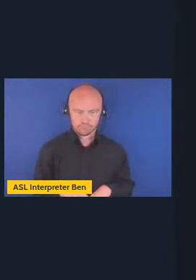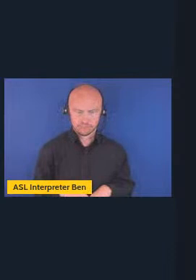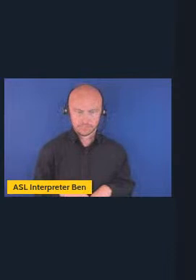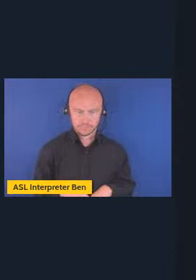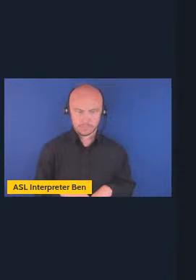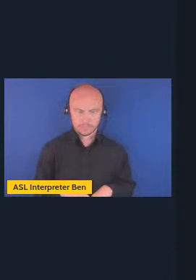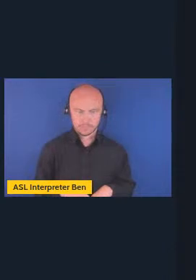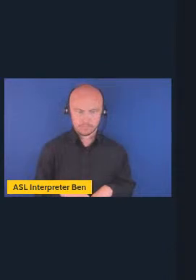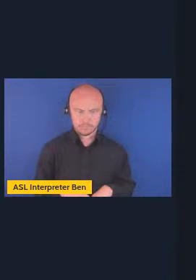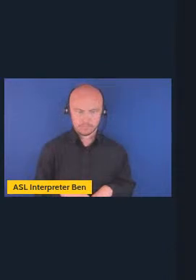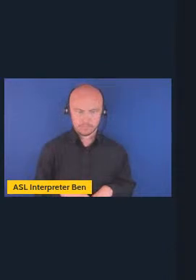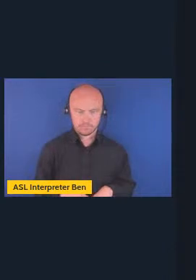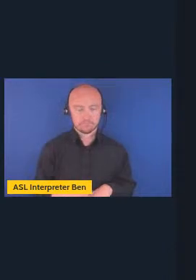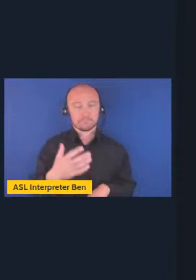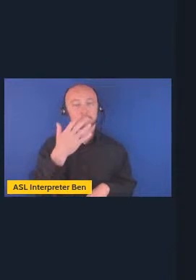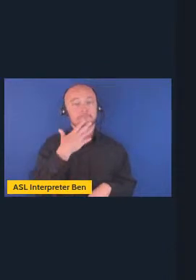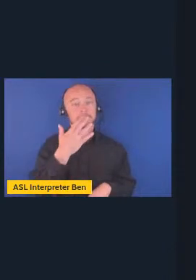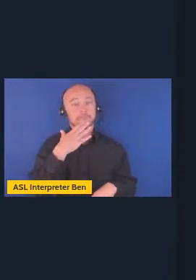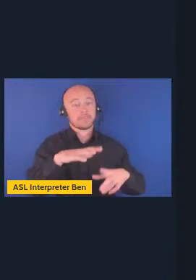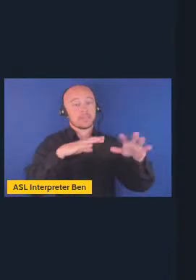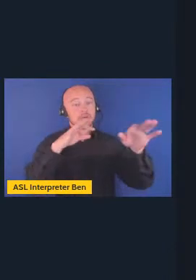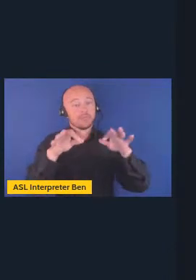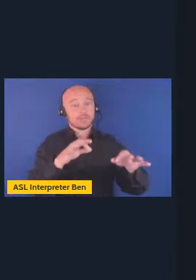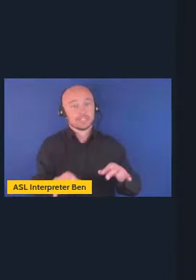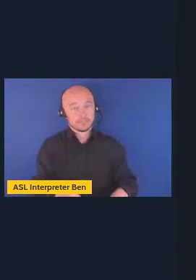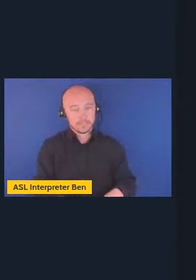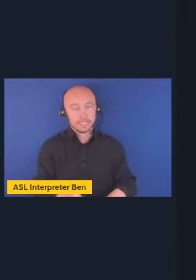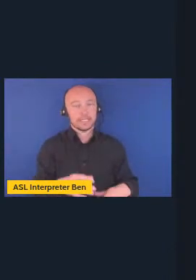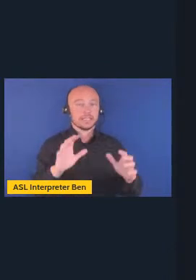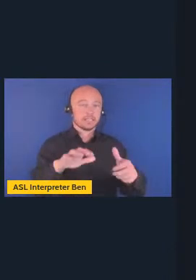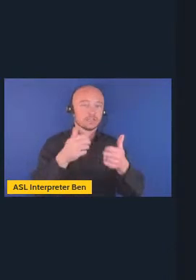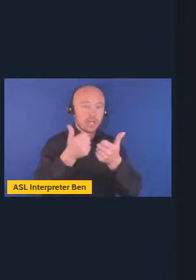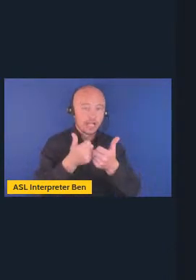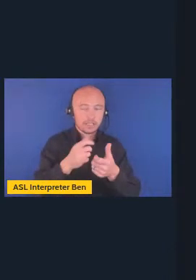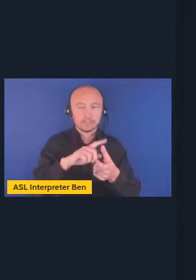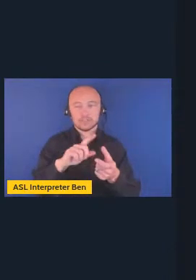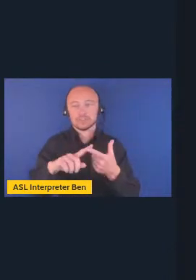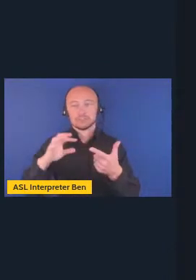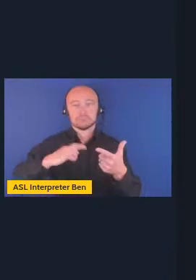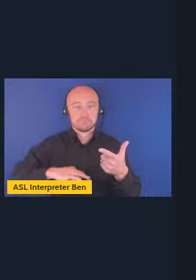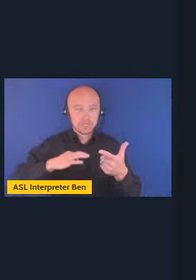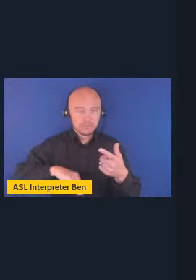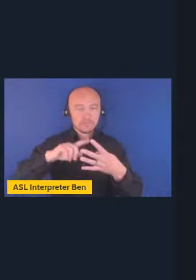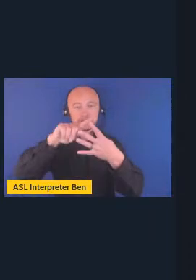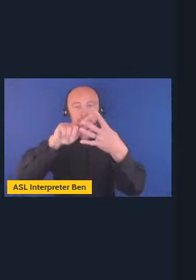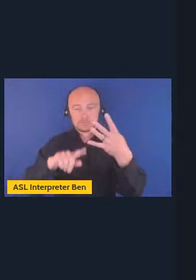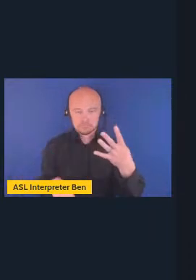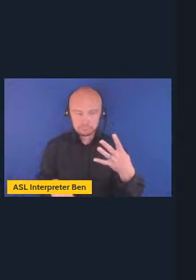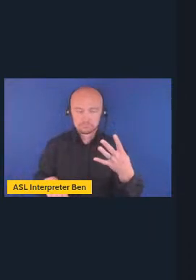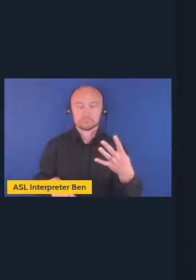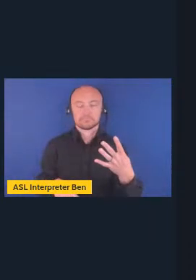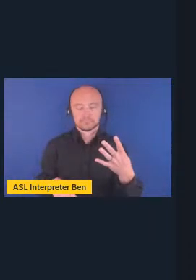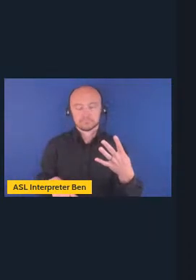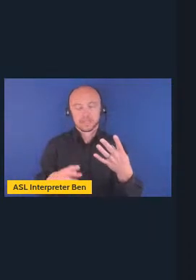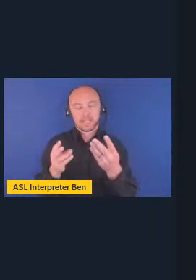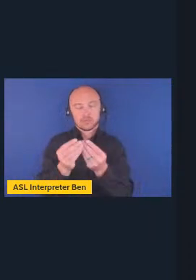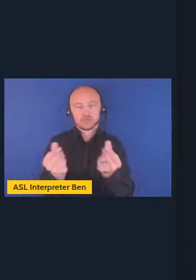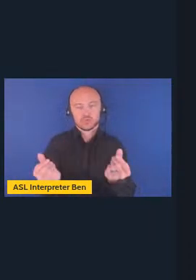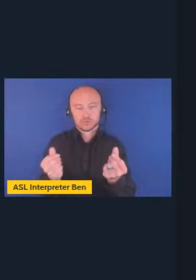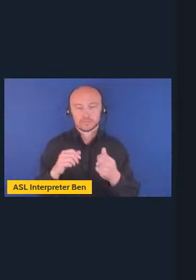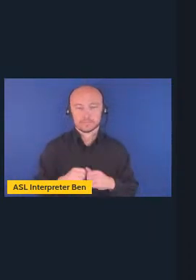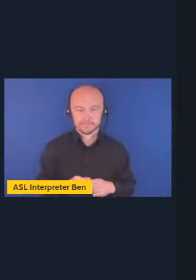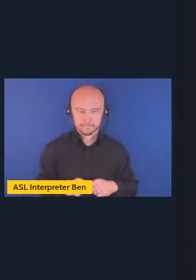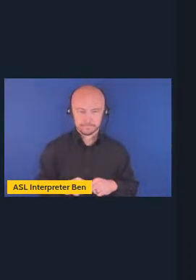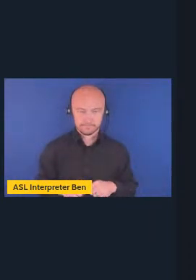Thank you, Rahul, for explaining the use cases, challenges, ECS Anywhere benefits, and the solution.